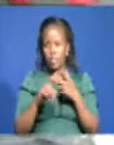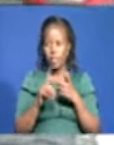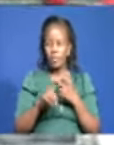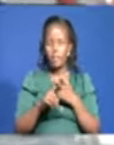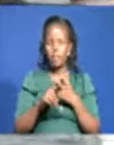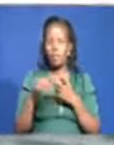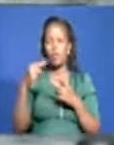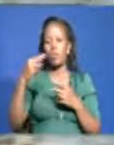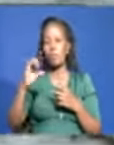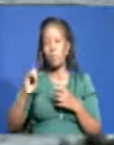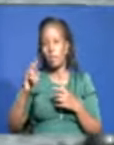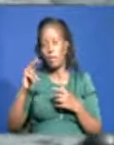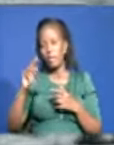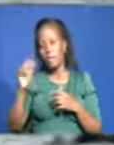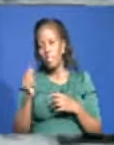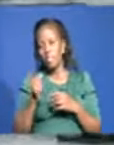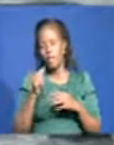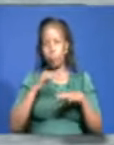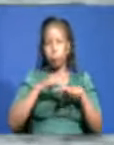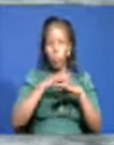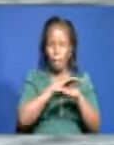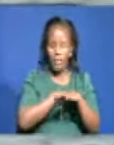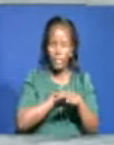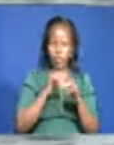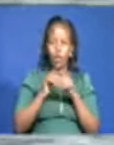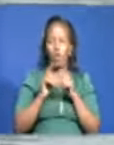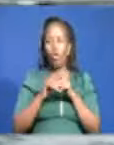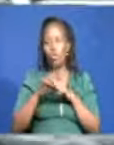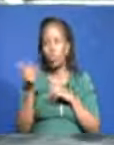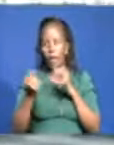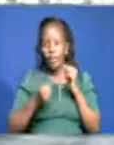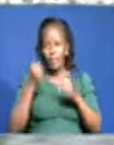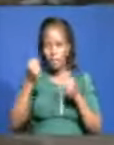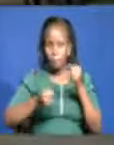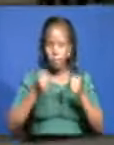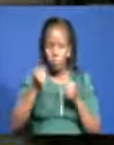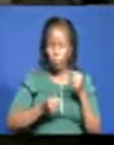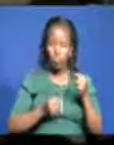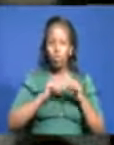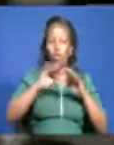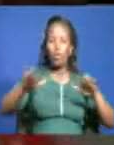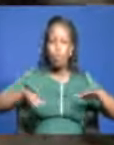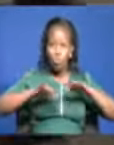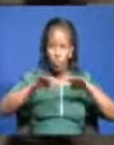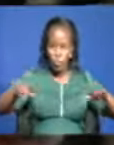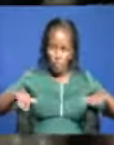games, indoor racing, cross-country racing, swimming and football.